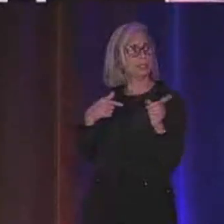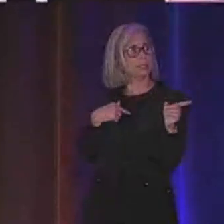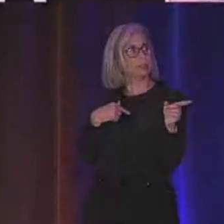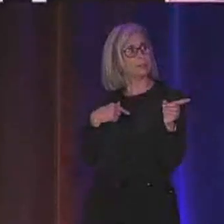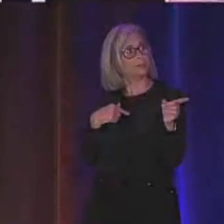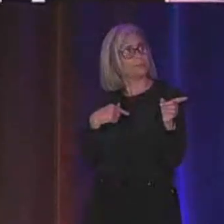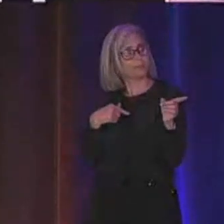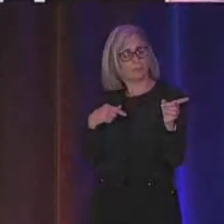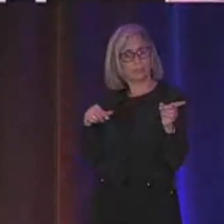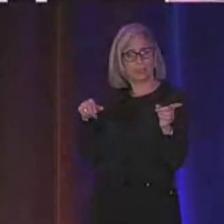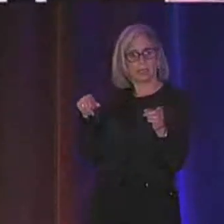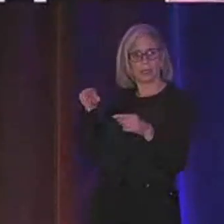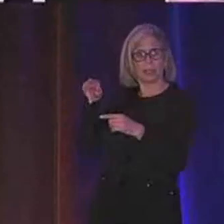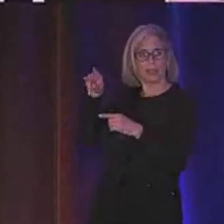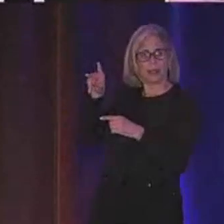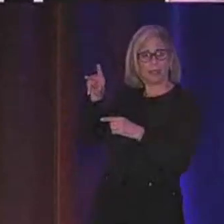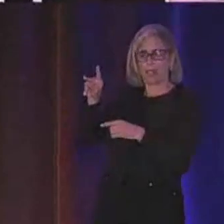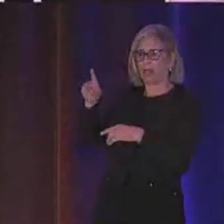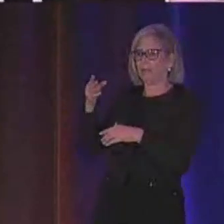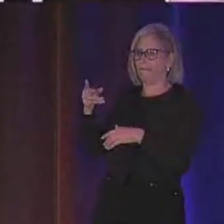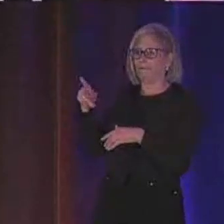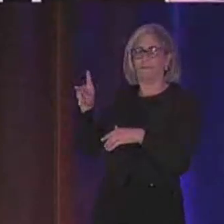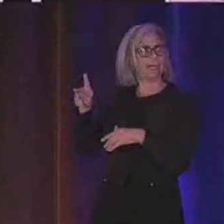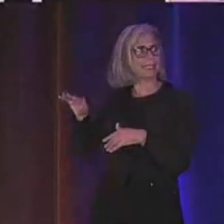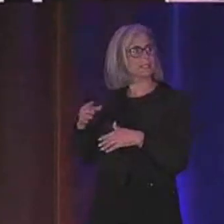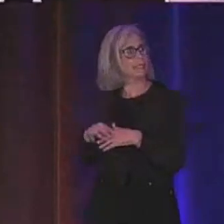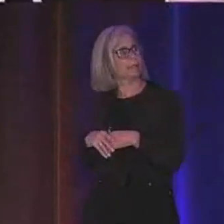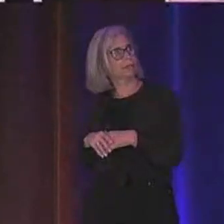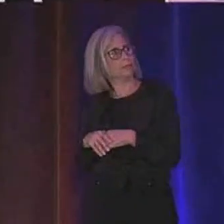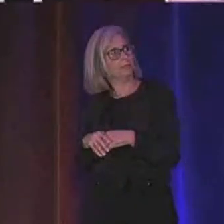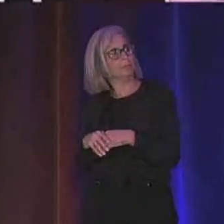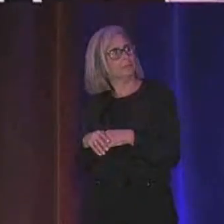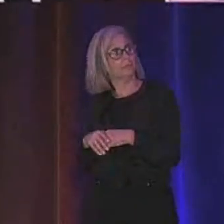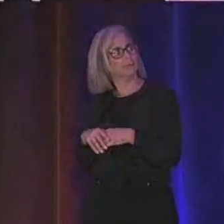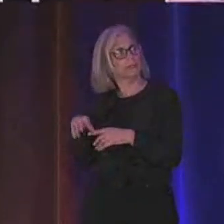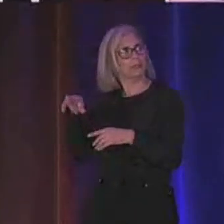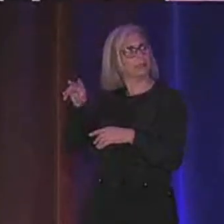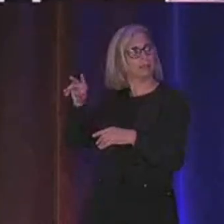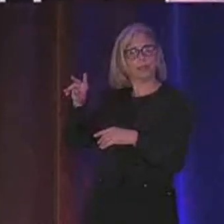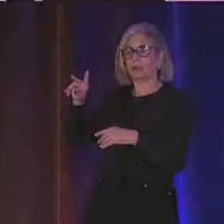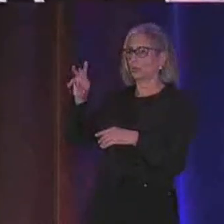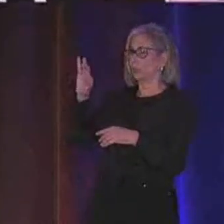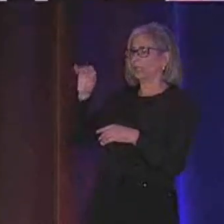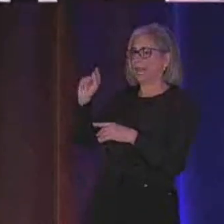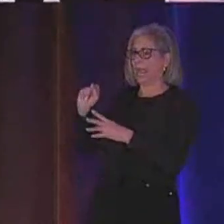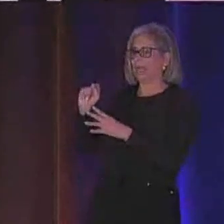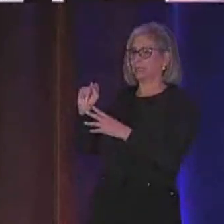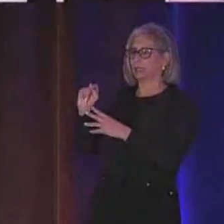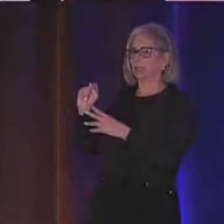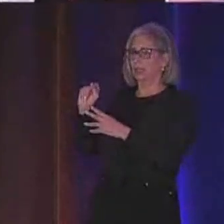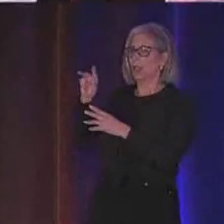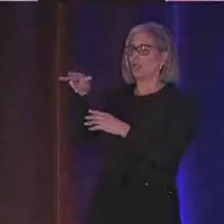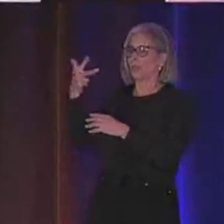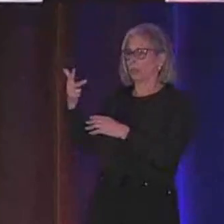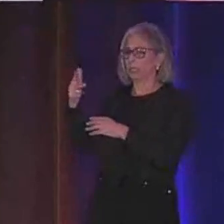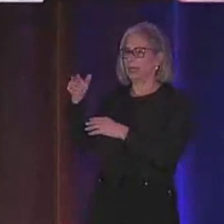React Spring, and Dre. So React 3 Fiber is what we're going to use to create and manipulate 3D